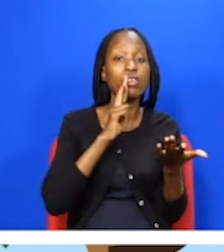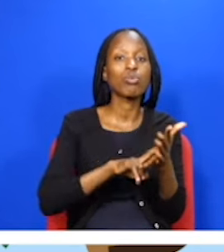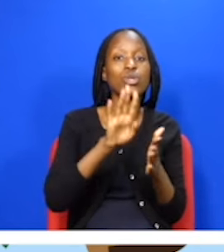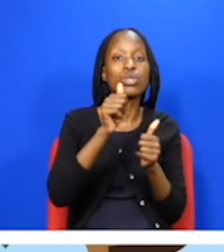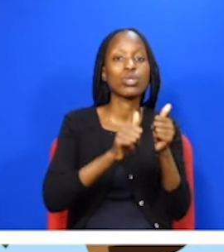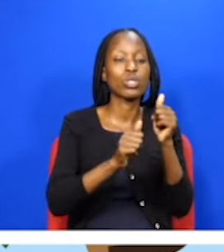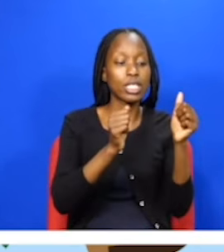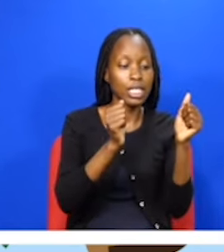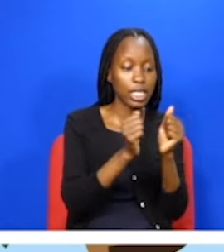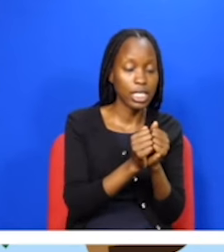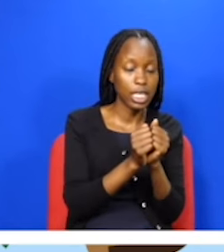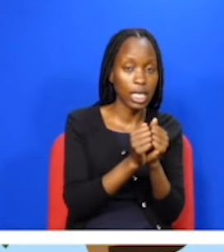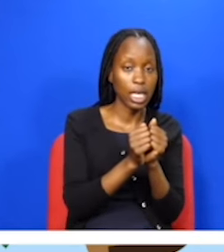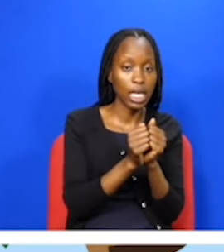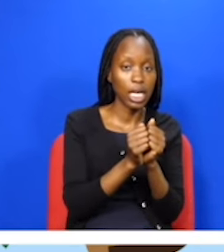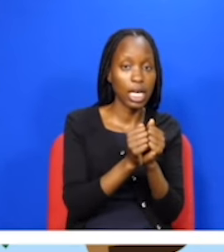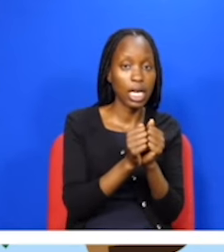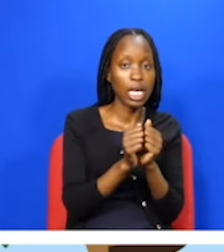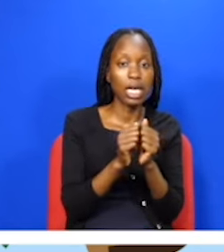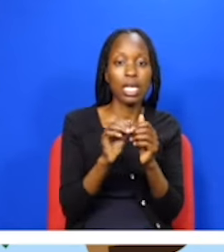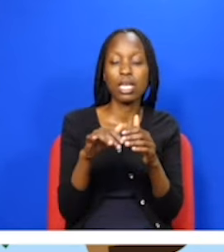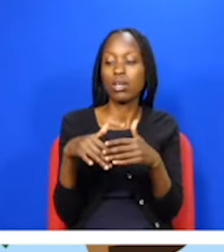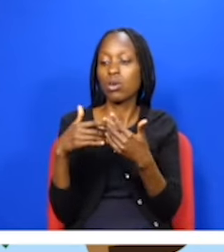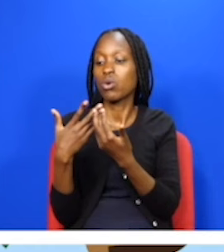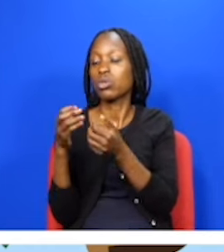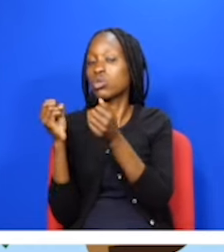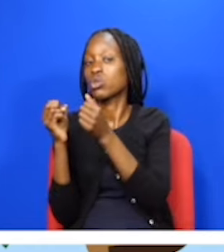the spies gave their report?